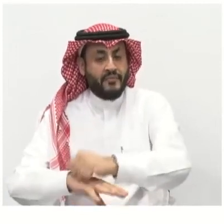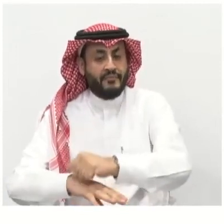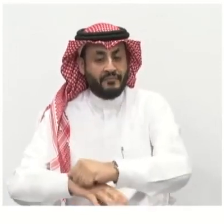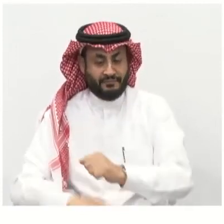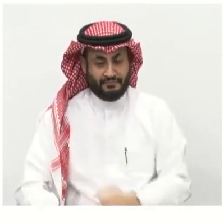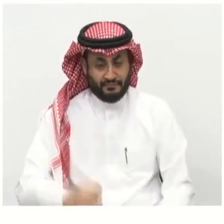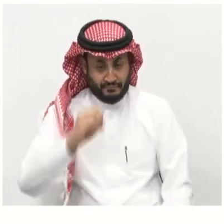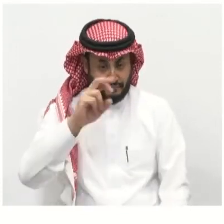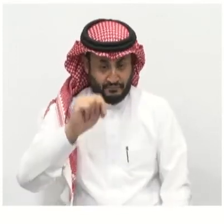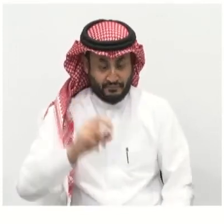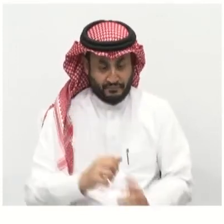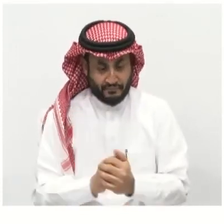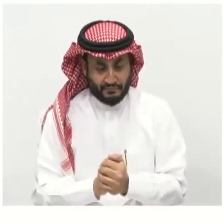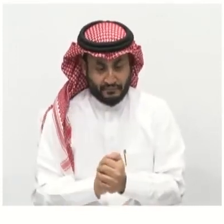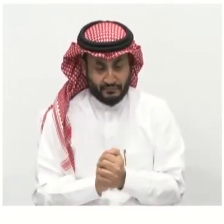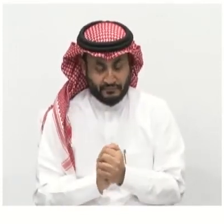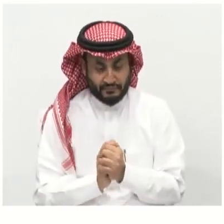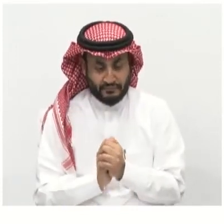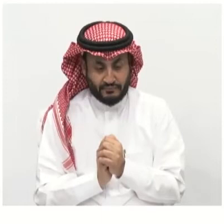on, excellent, the